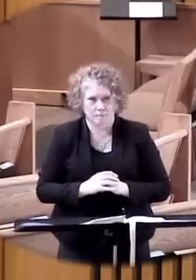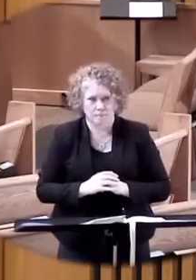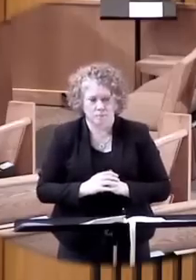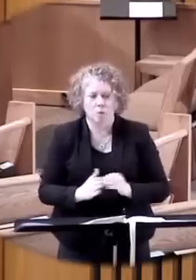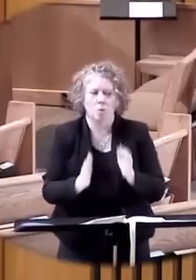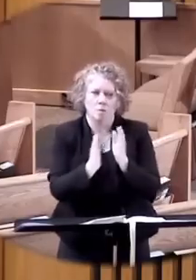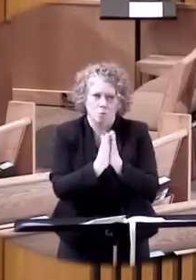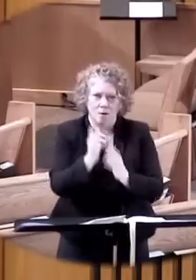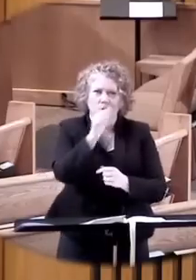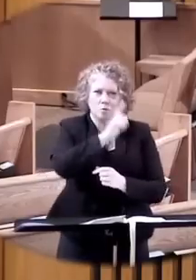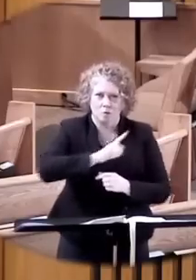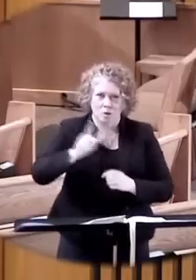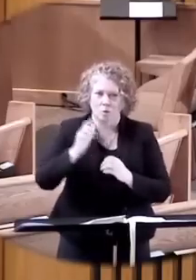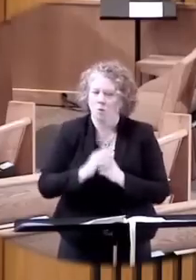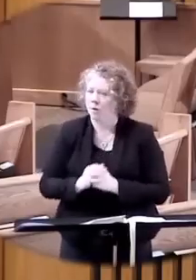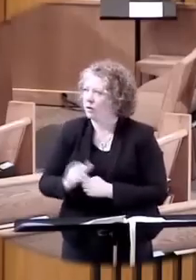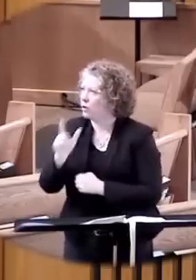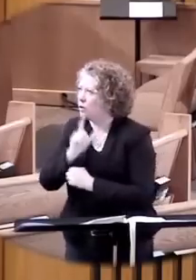let us pray to the Lord.